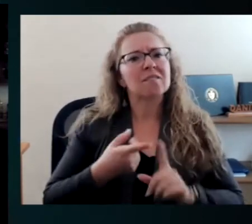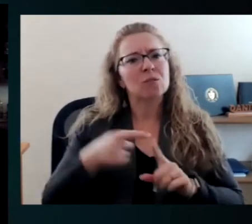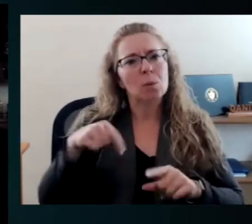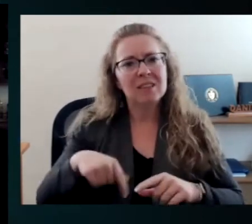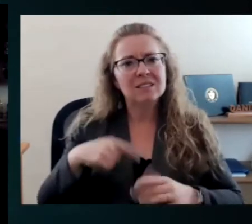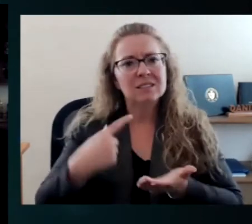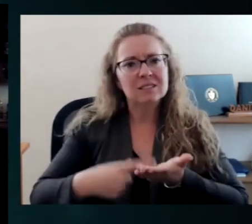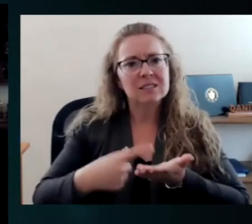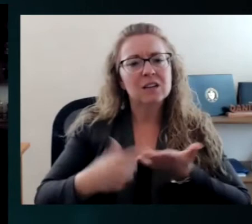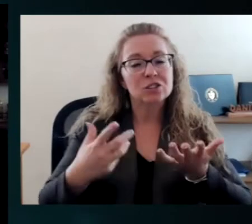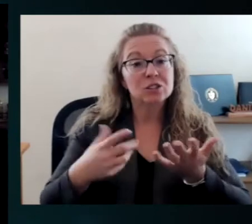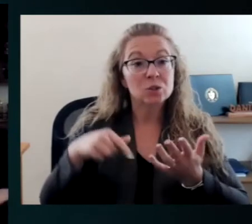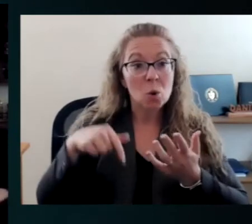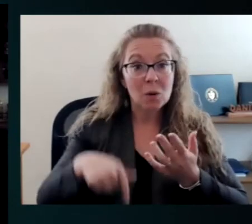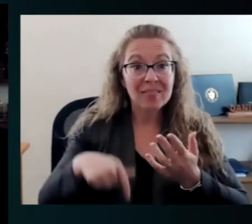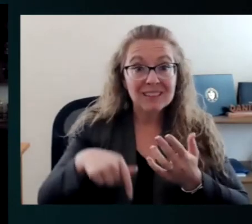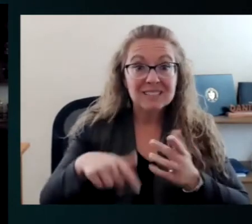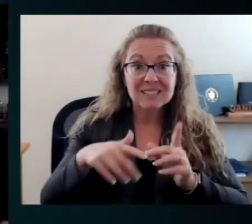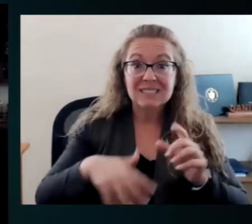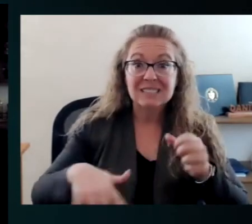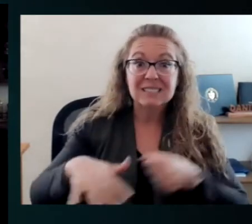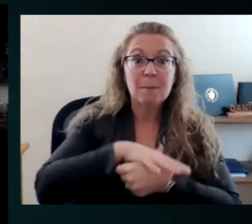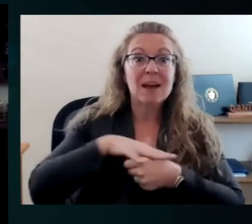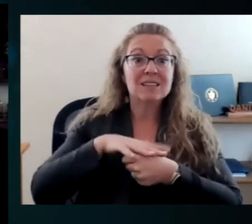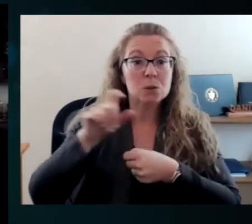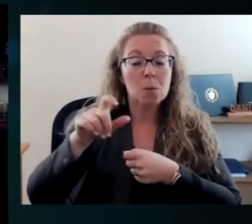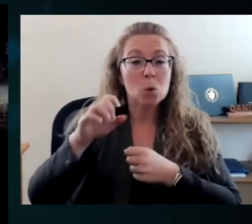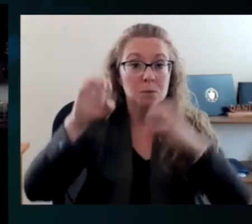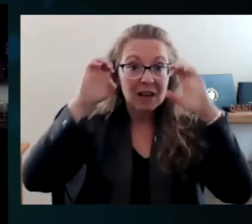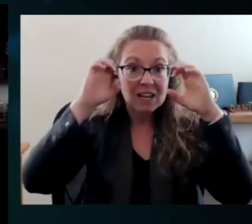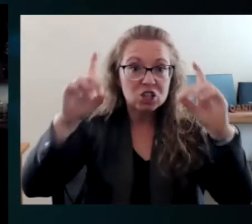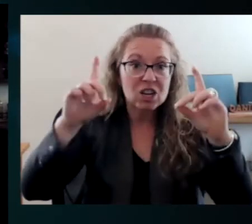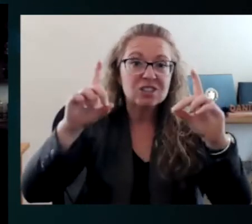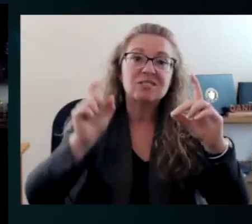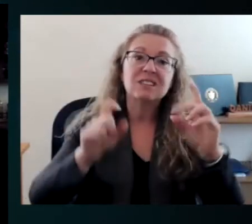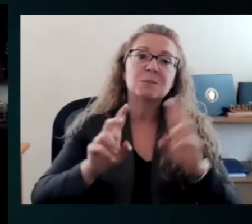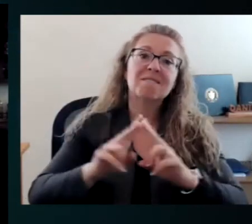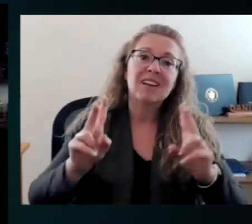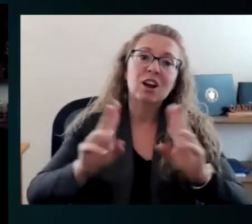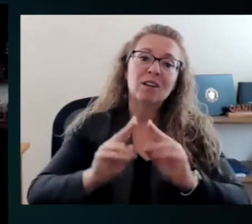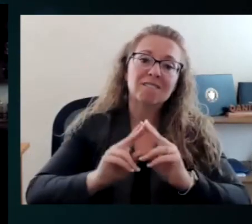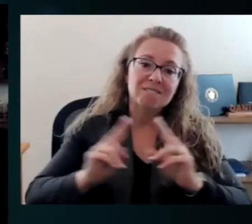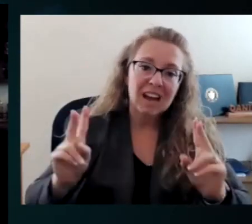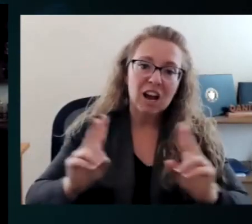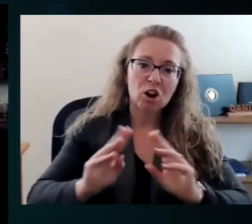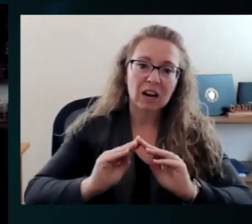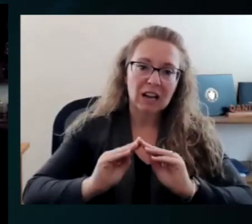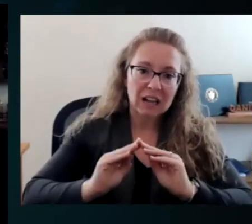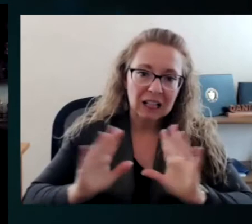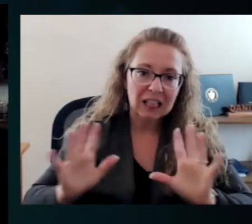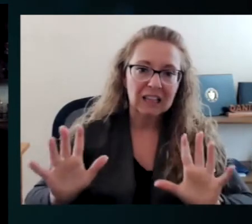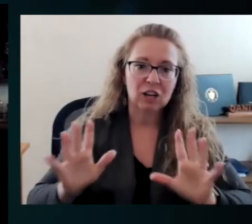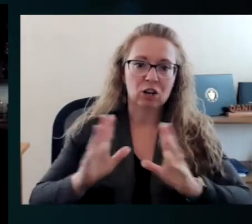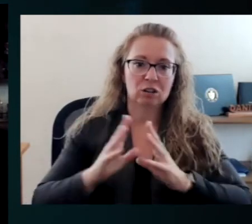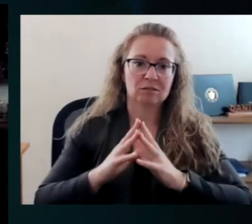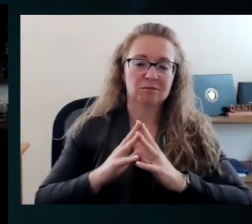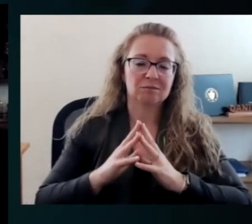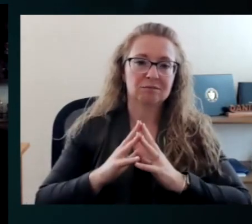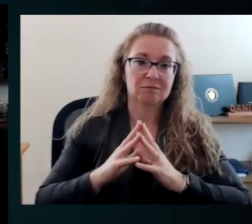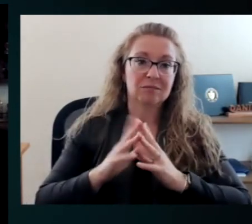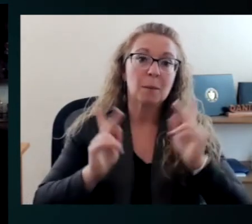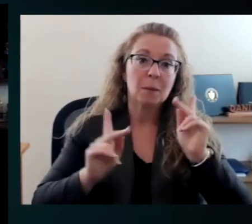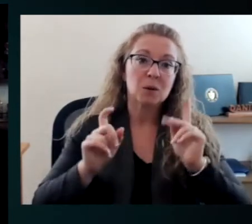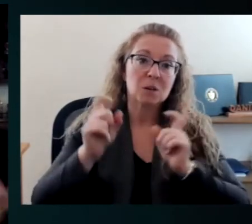space is meant to be educational for the majority, I think it needs to be really clear, and those people need to be compensated in some meaningful way for